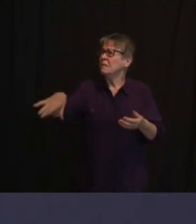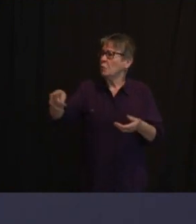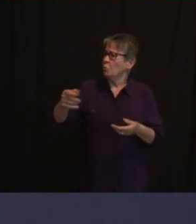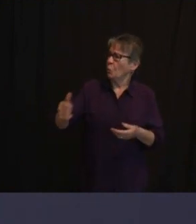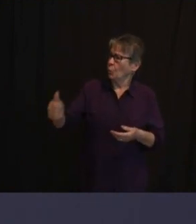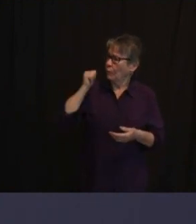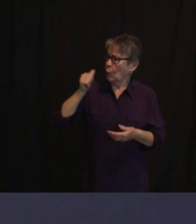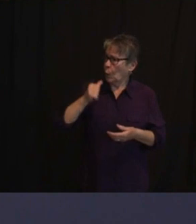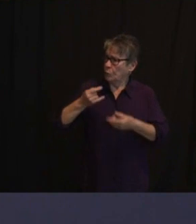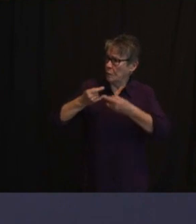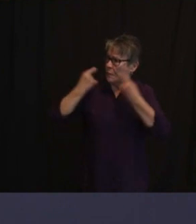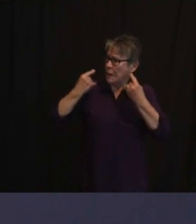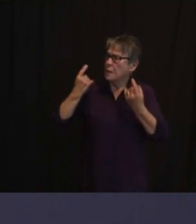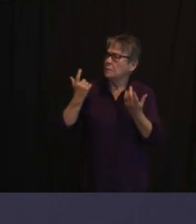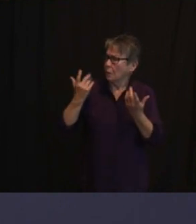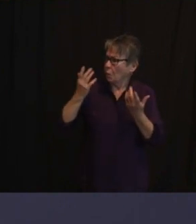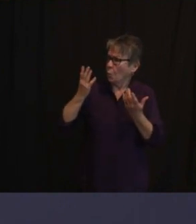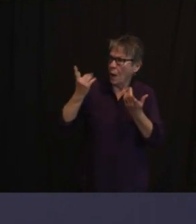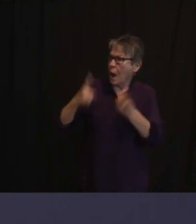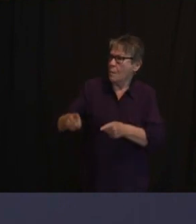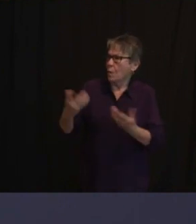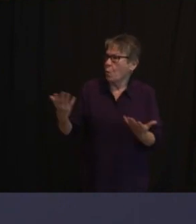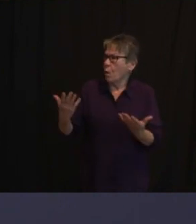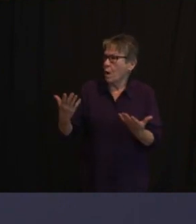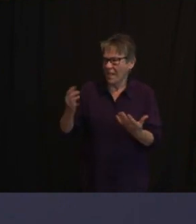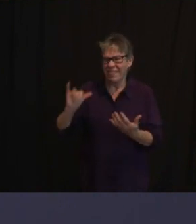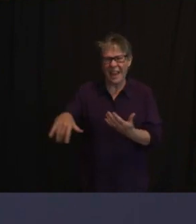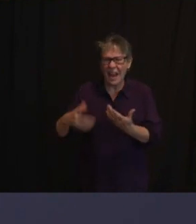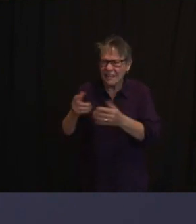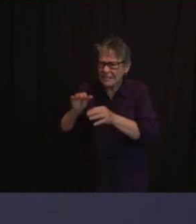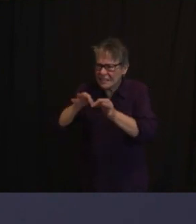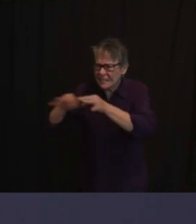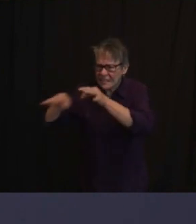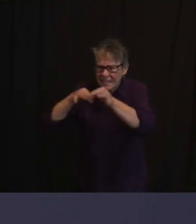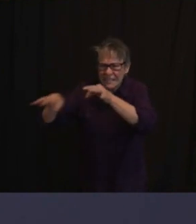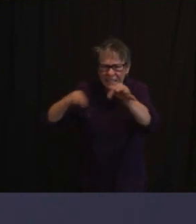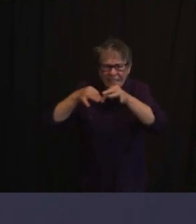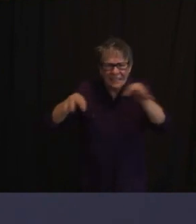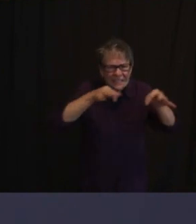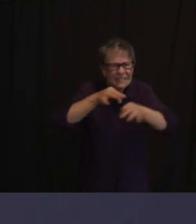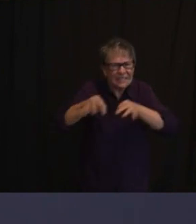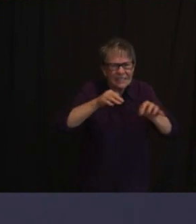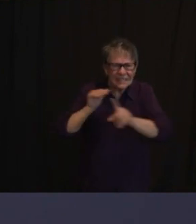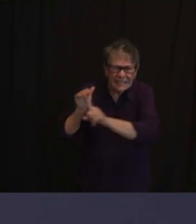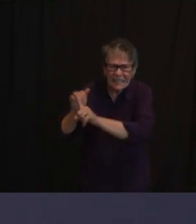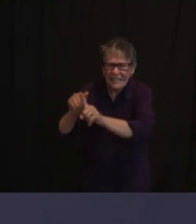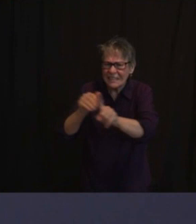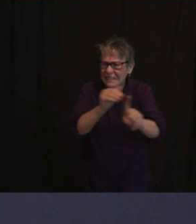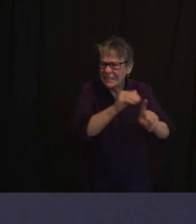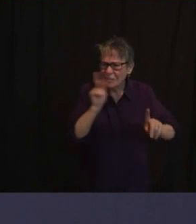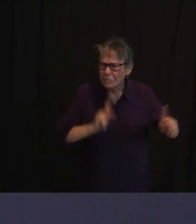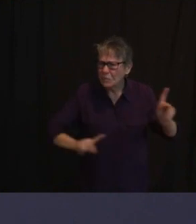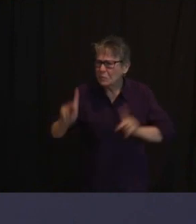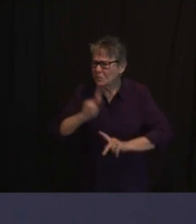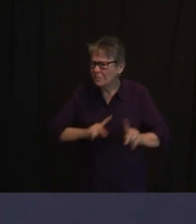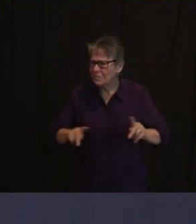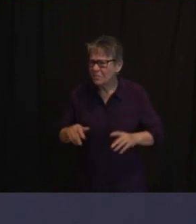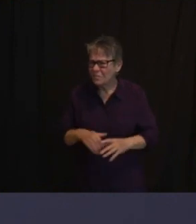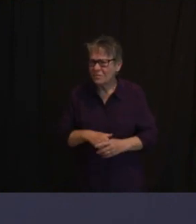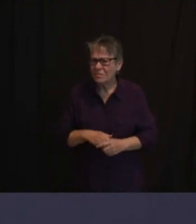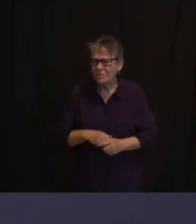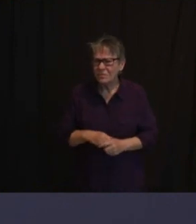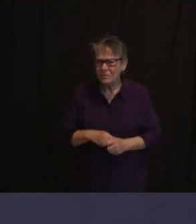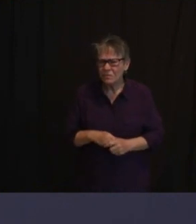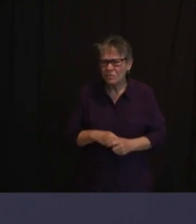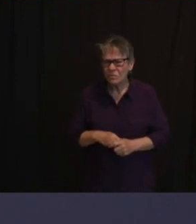saw? He appeared to be a wise guy in a supermarket and was not wearing a mask. Do I confront him? Do I ask him politely? Should I